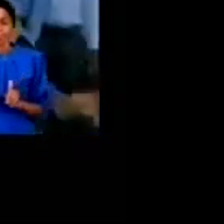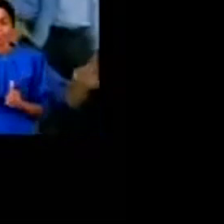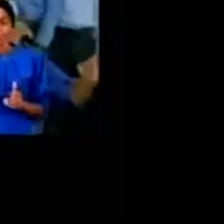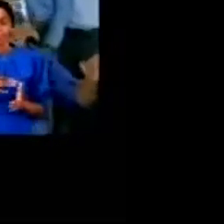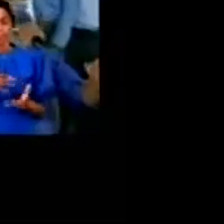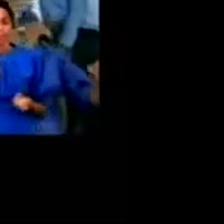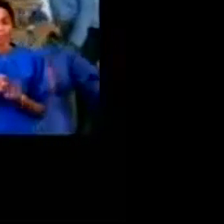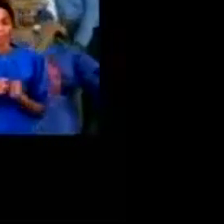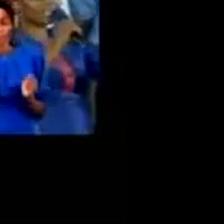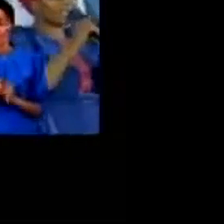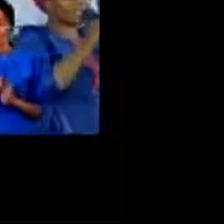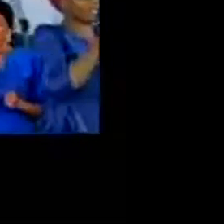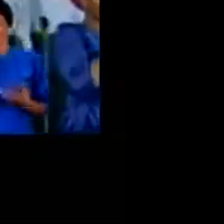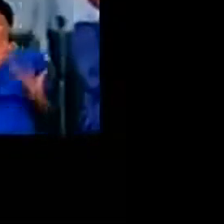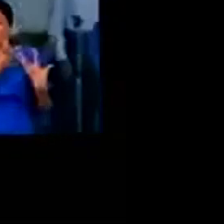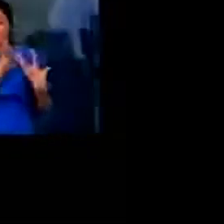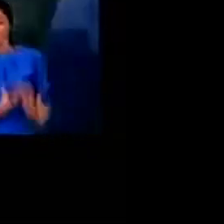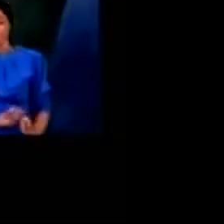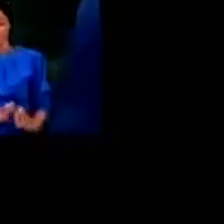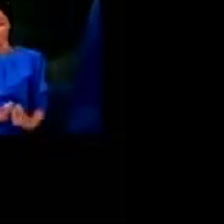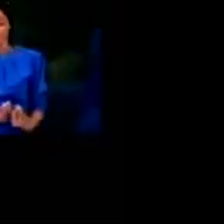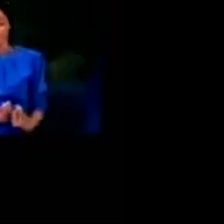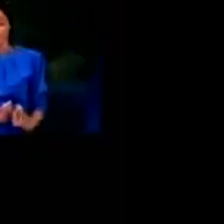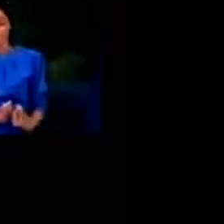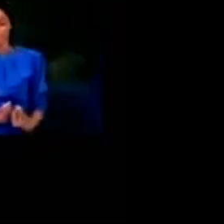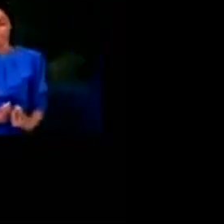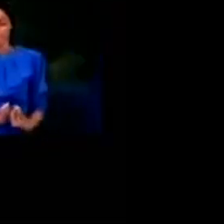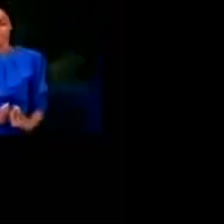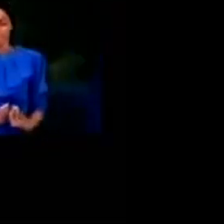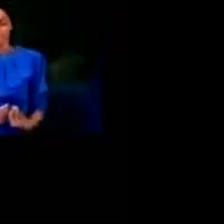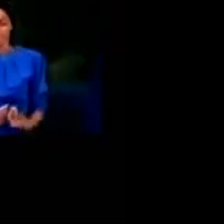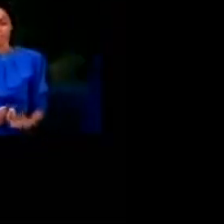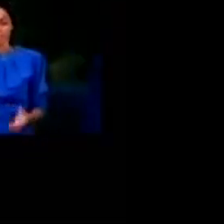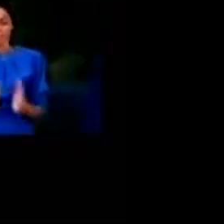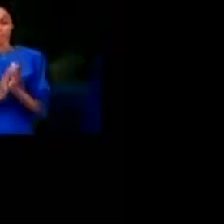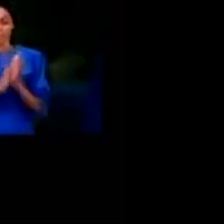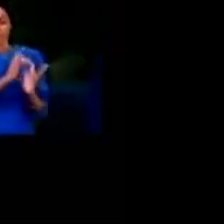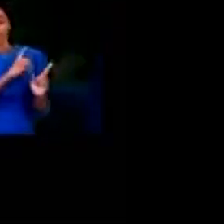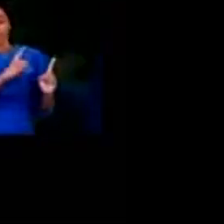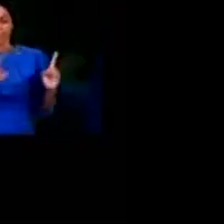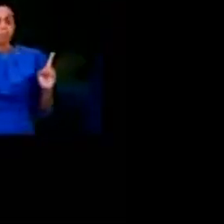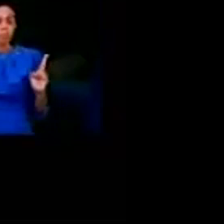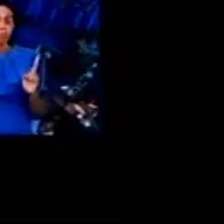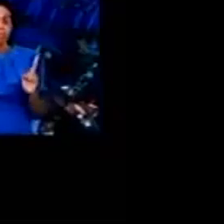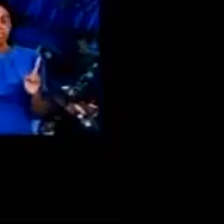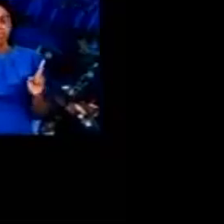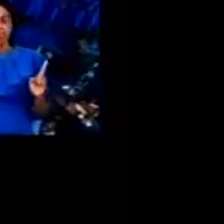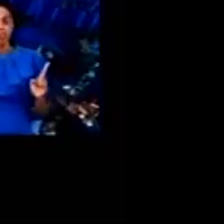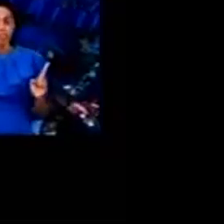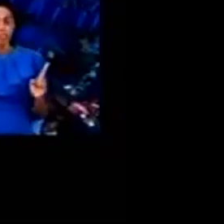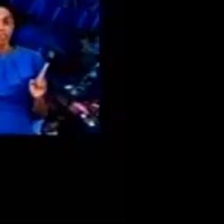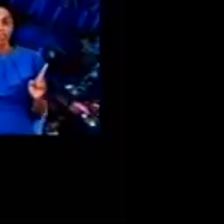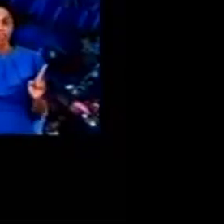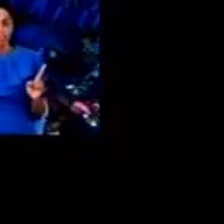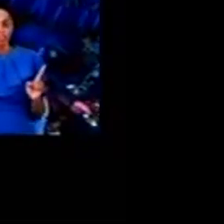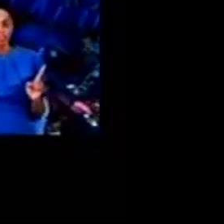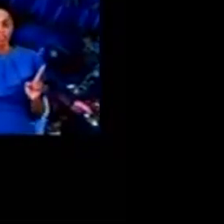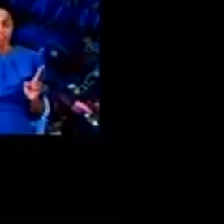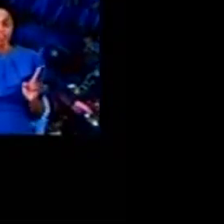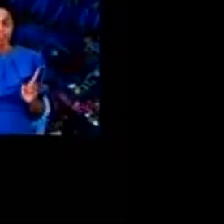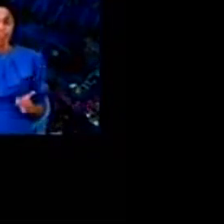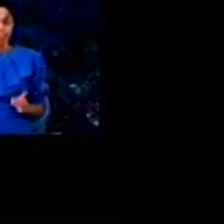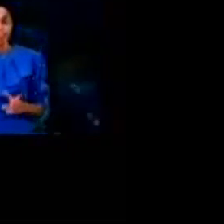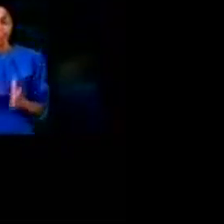Yeah. Jesus is the reason. The deed is done. Yeah. My case